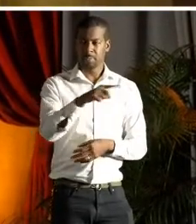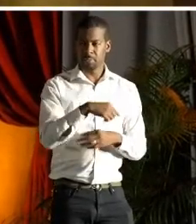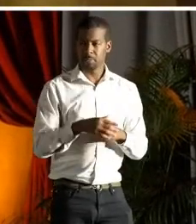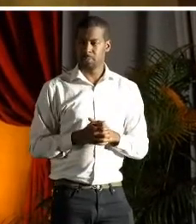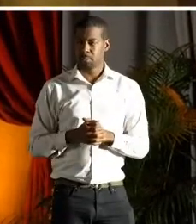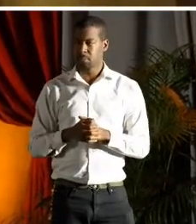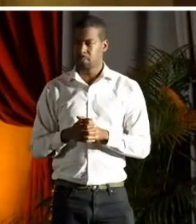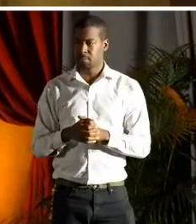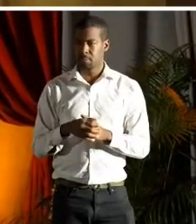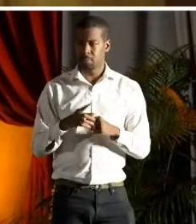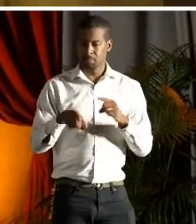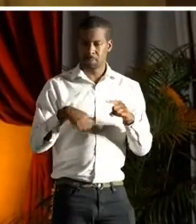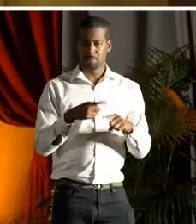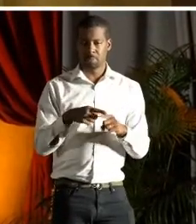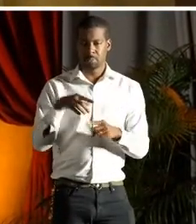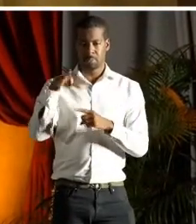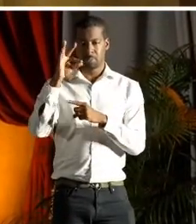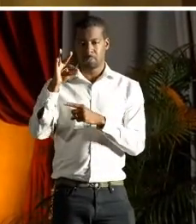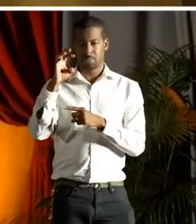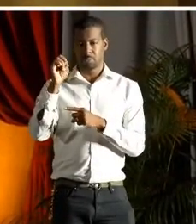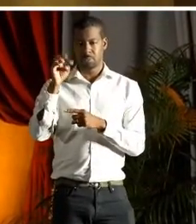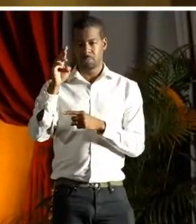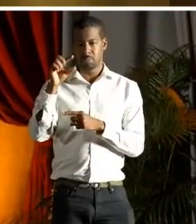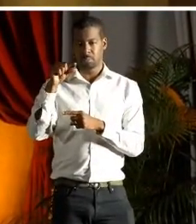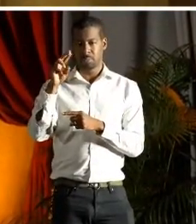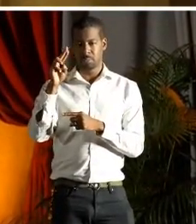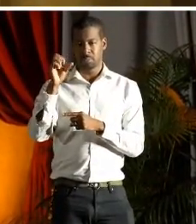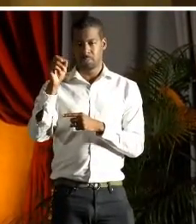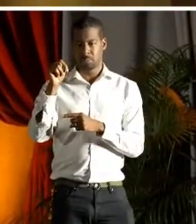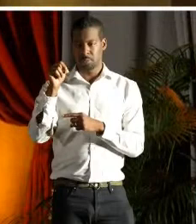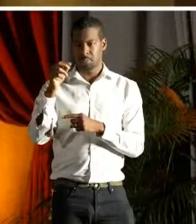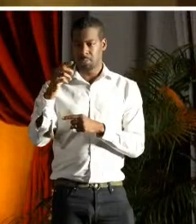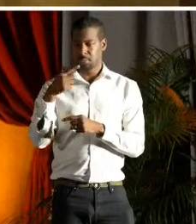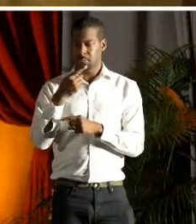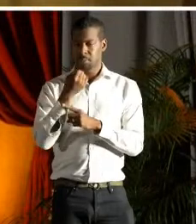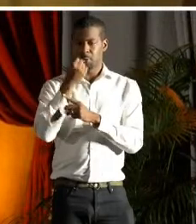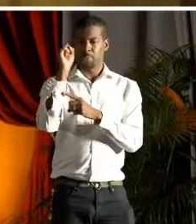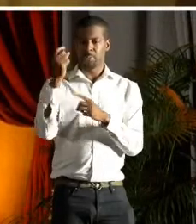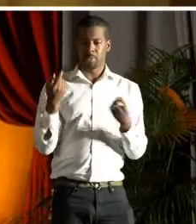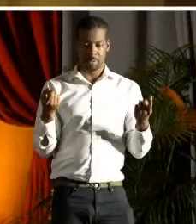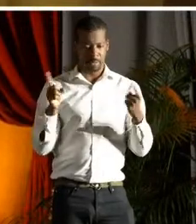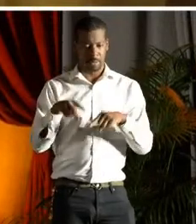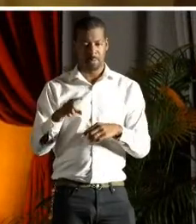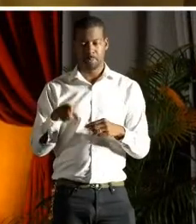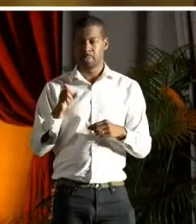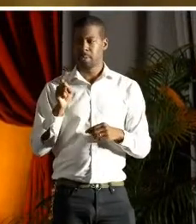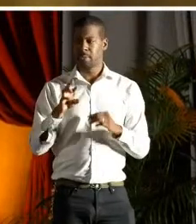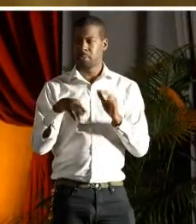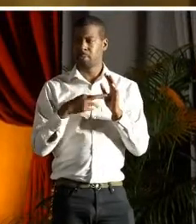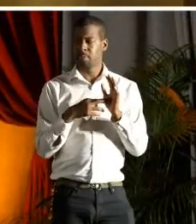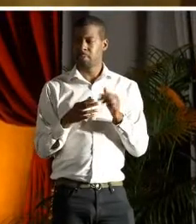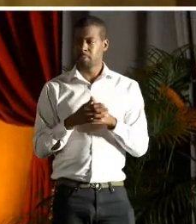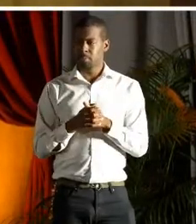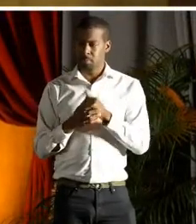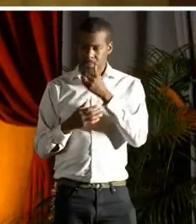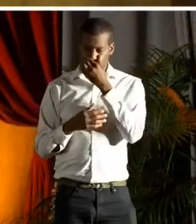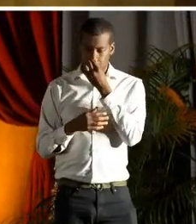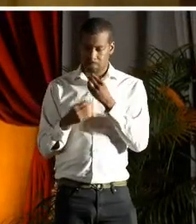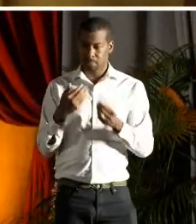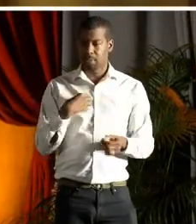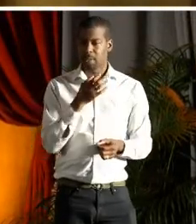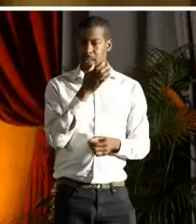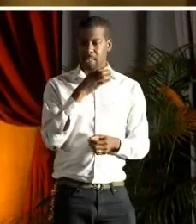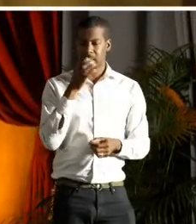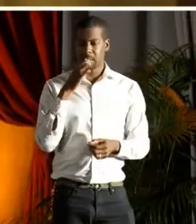when Ferguson, the uprisings in Ferguson happened, that we had to represent people who had been, there was a cafe that was